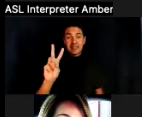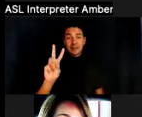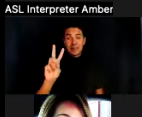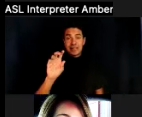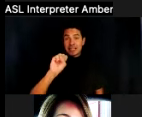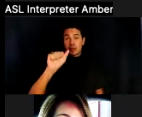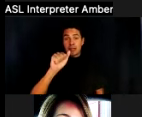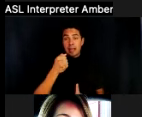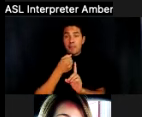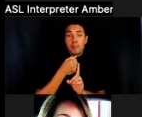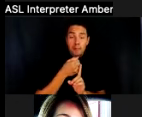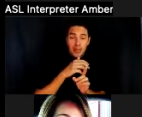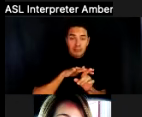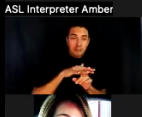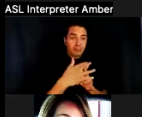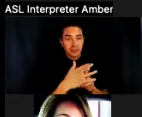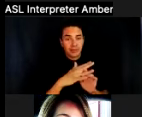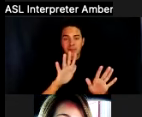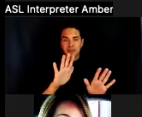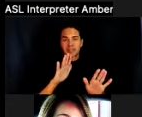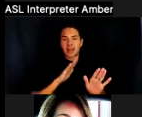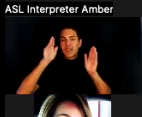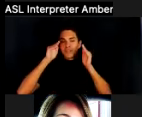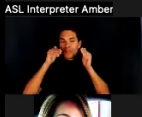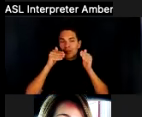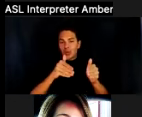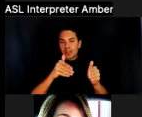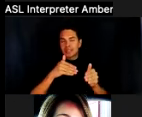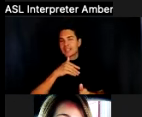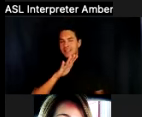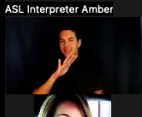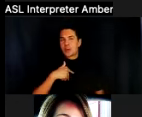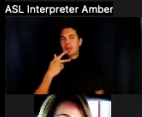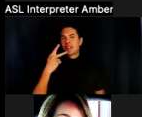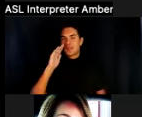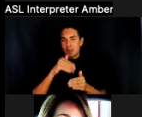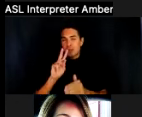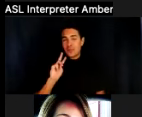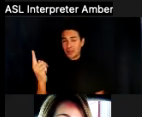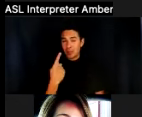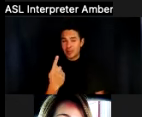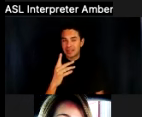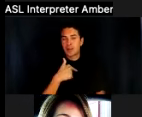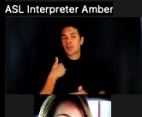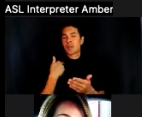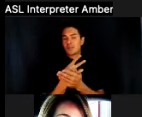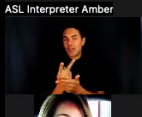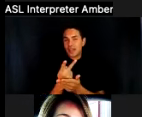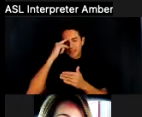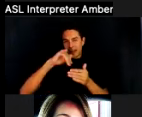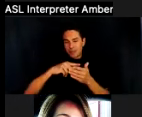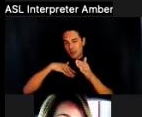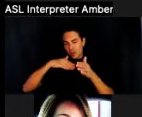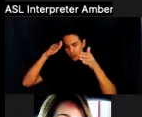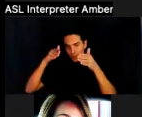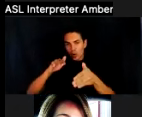victims because our focus is on them and not the harm doers and the systems that fail them, right? So it's all the things coming together because they